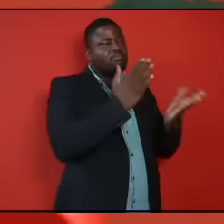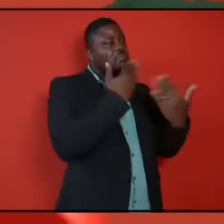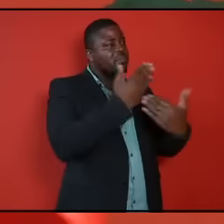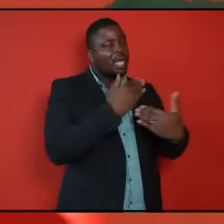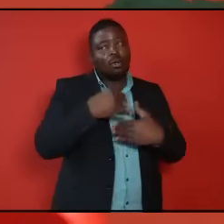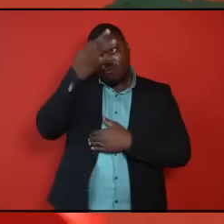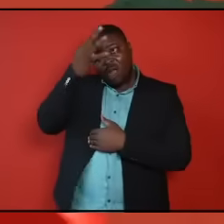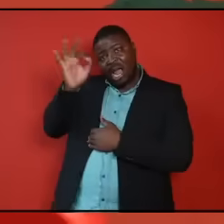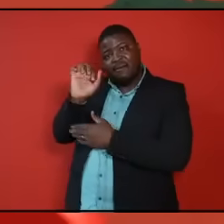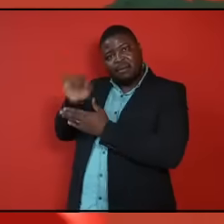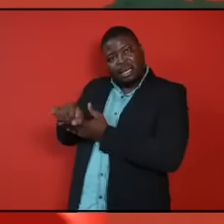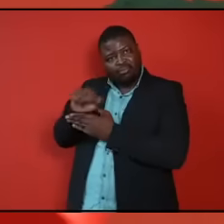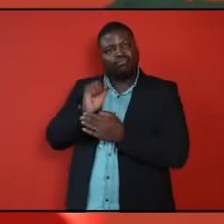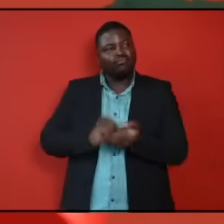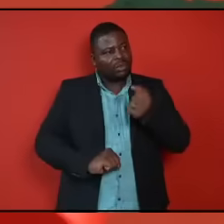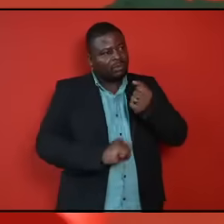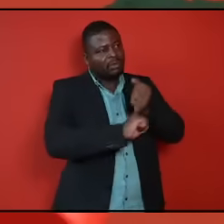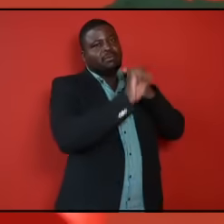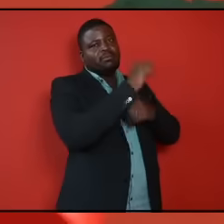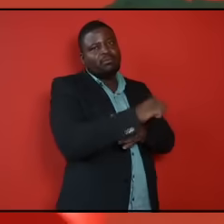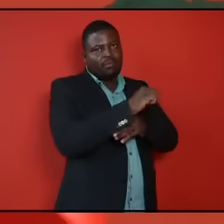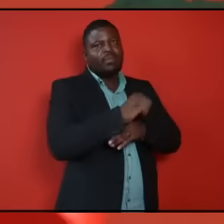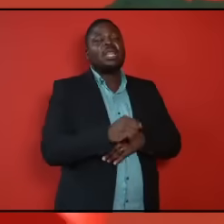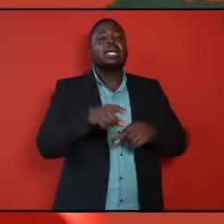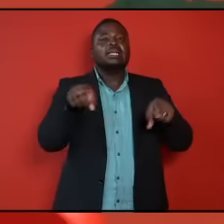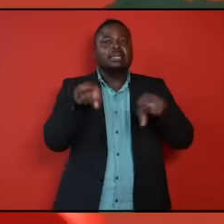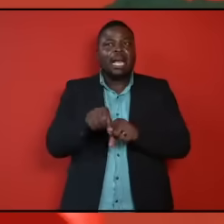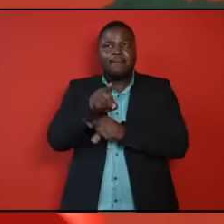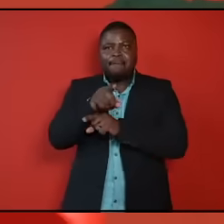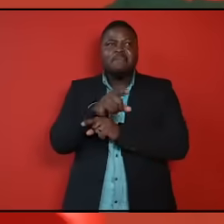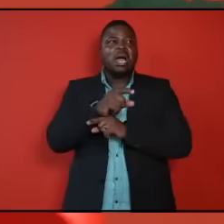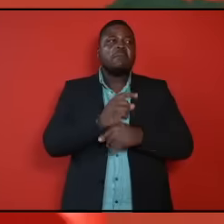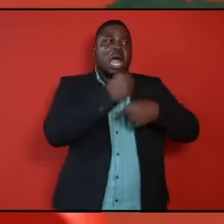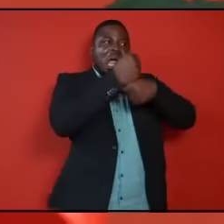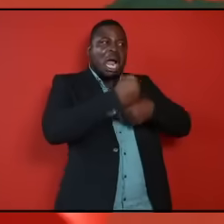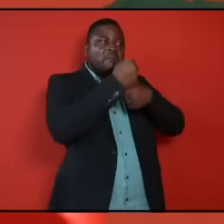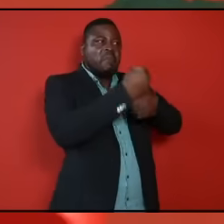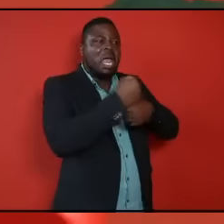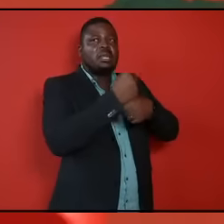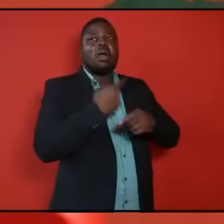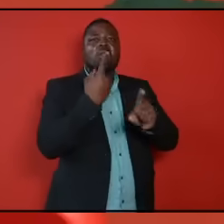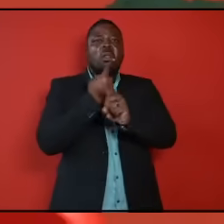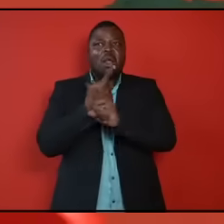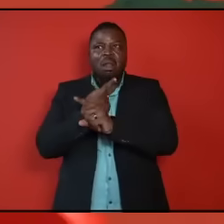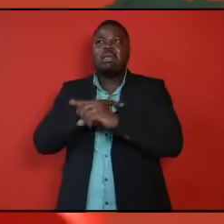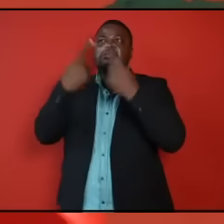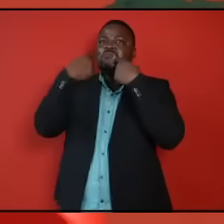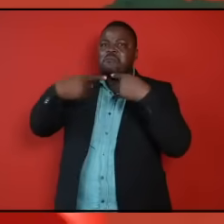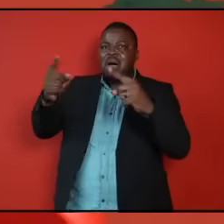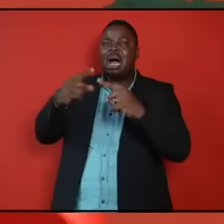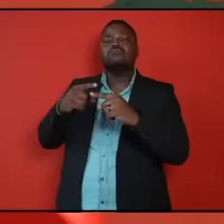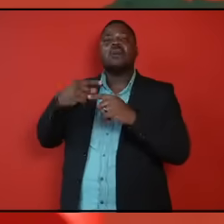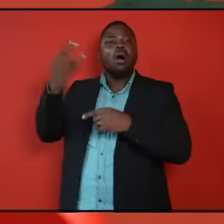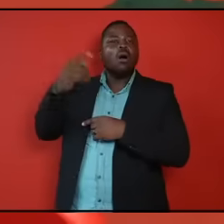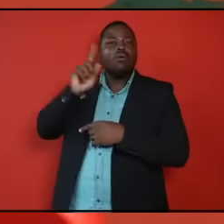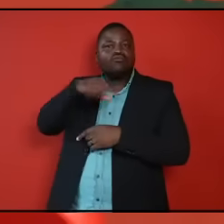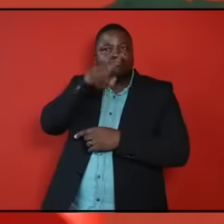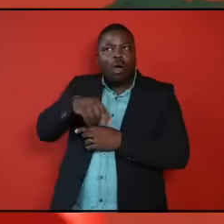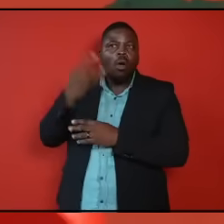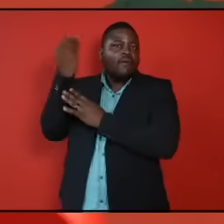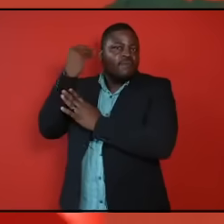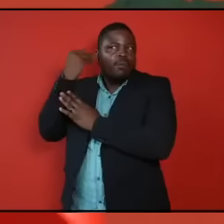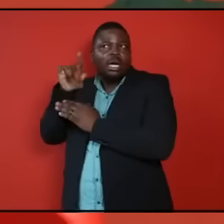external hostility and misinformation campaigns. This pressure is not accidental, but part of a